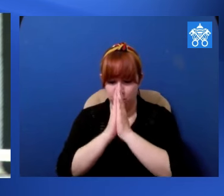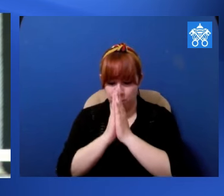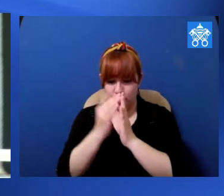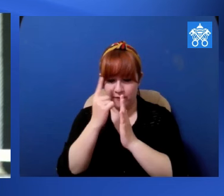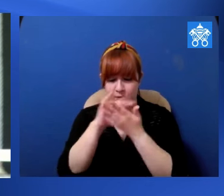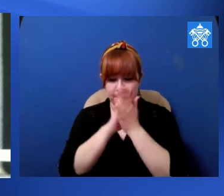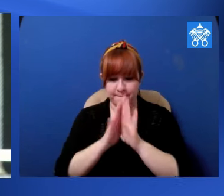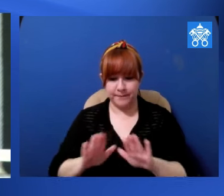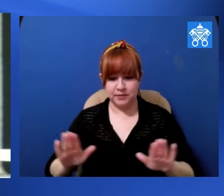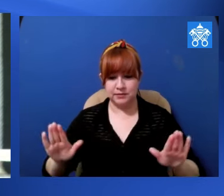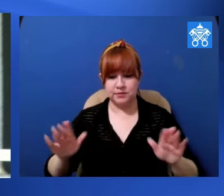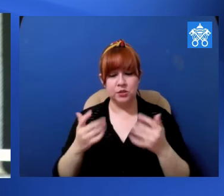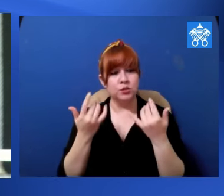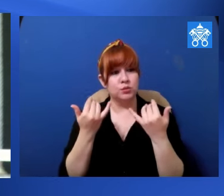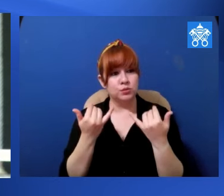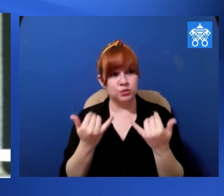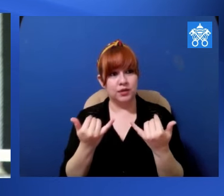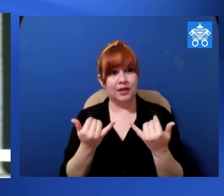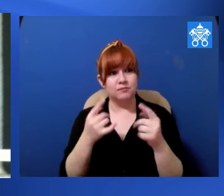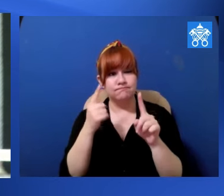Let us pray for peace.